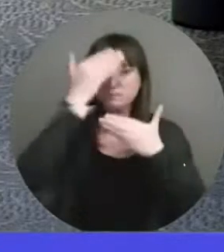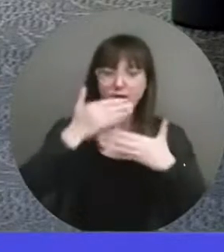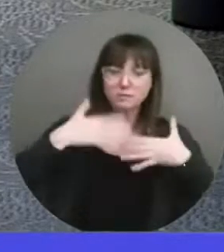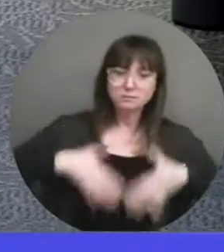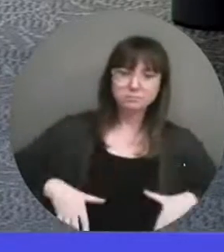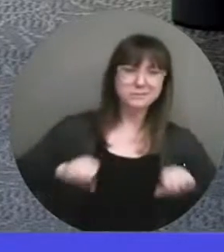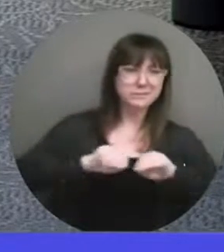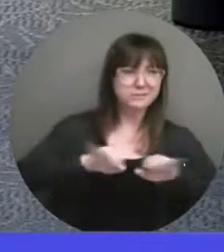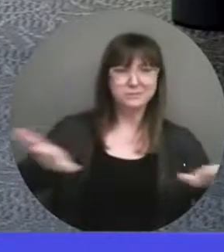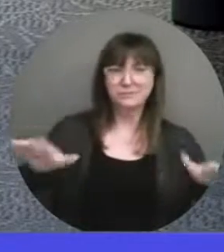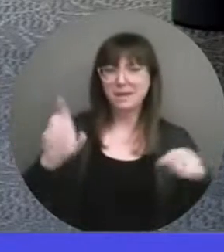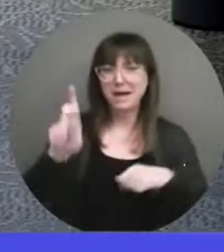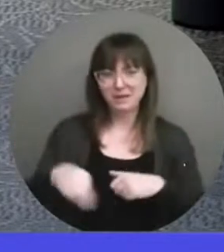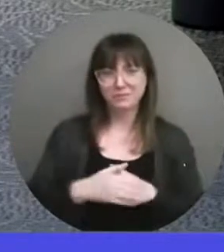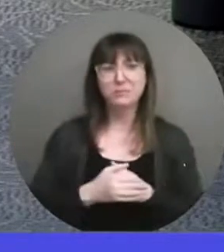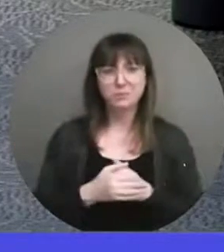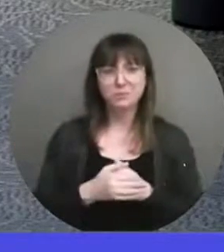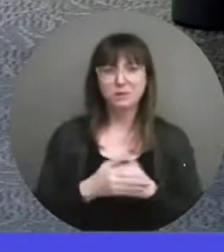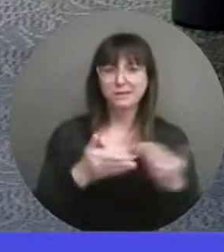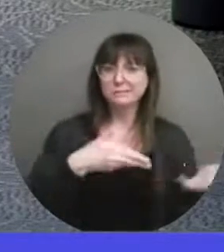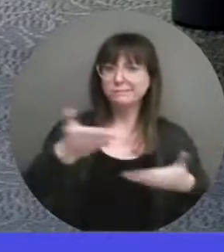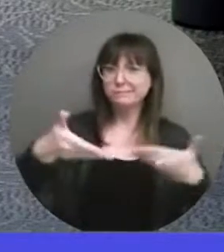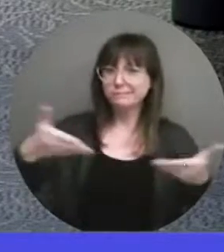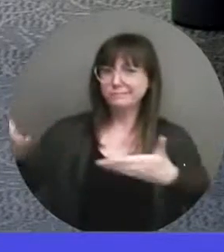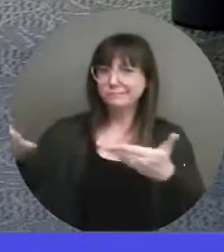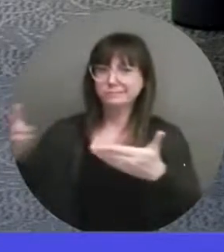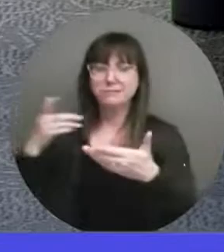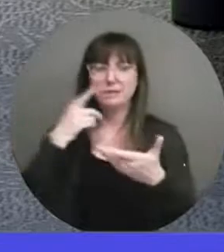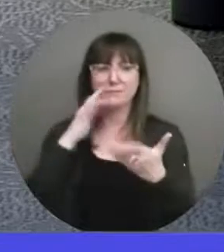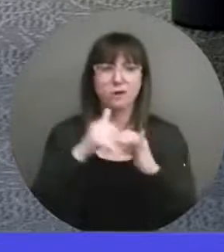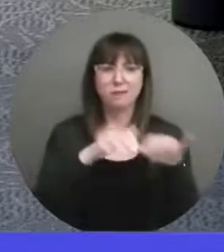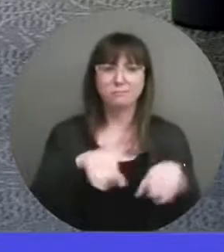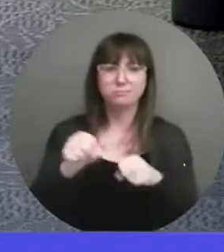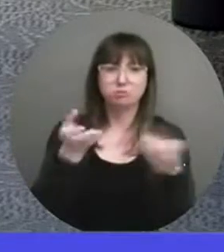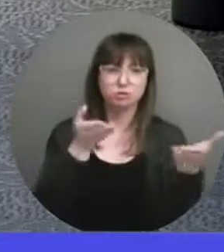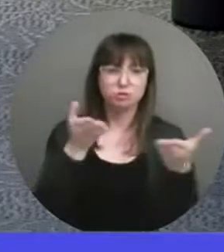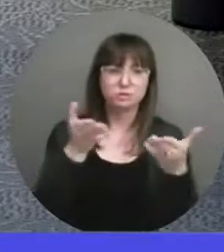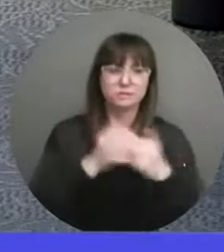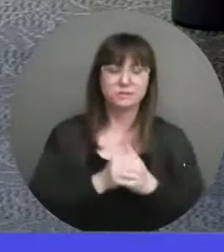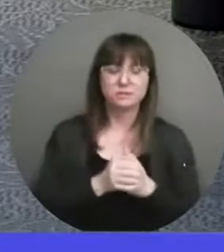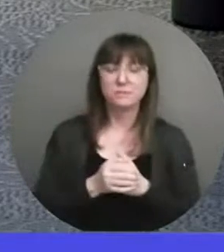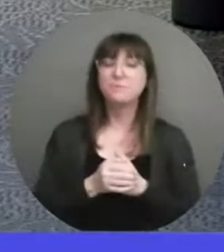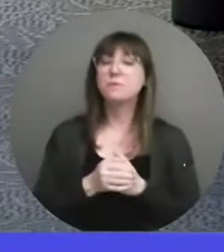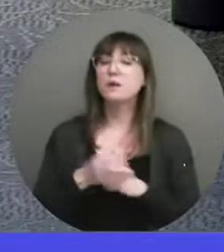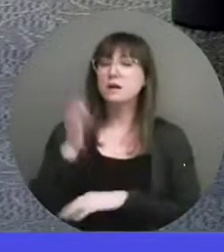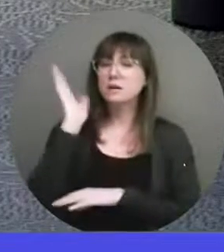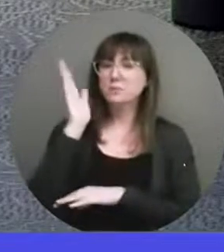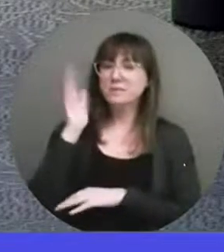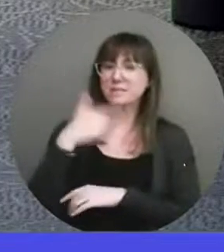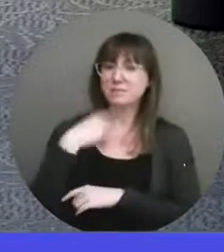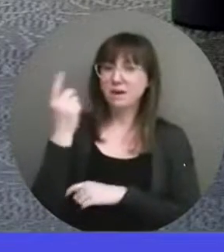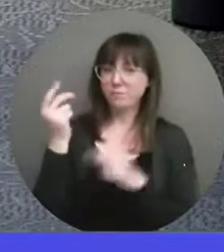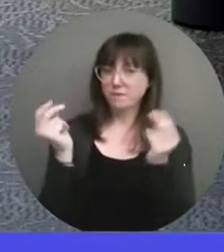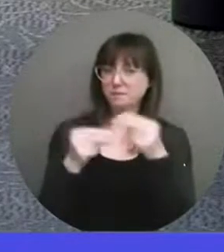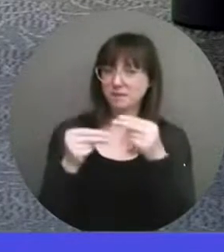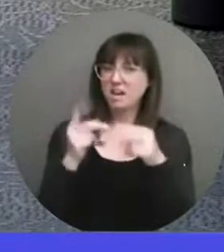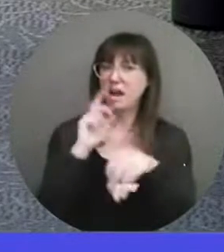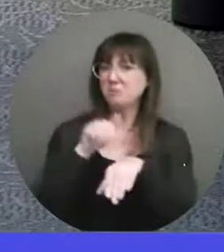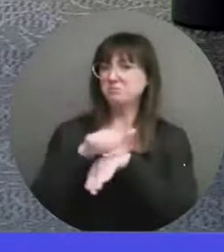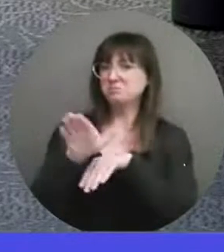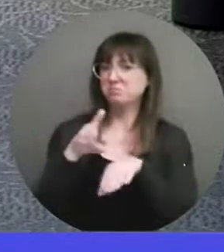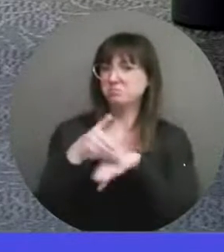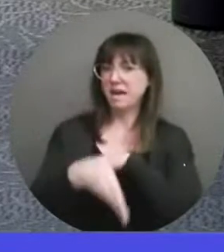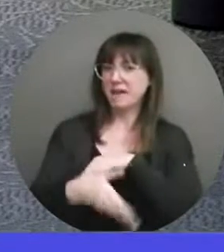organization in delivery of our services. There was a slide in the presentation, and I'm happy to share it with you after, Joanne, that gives a